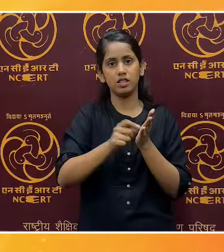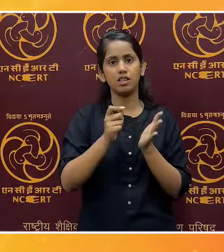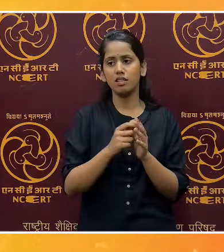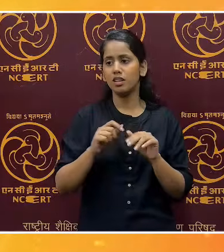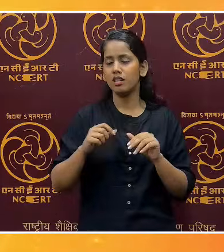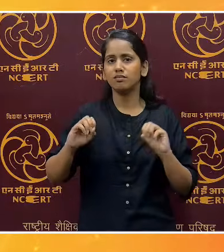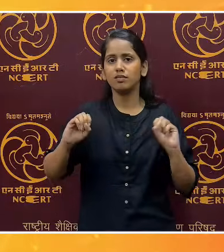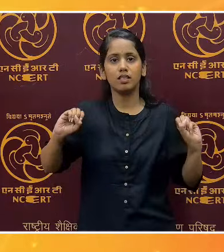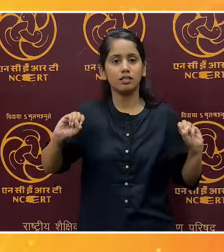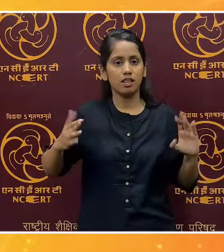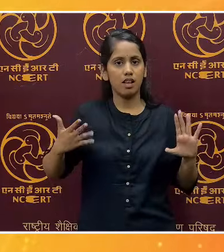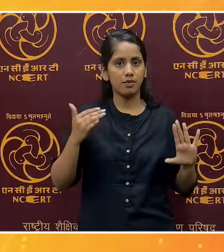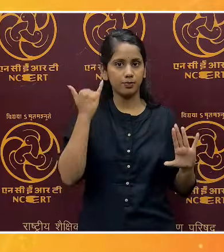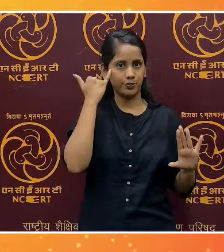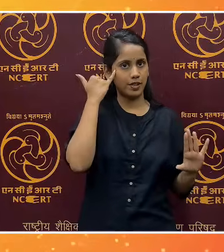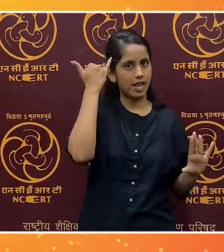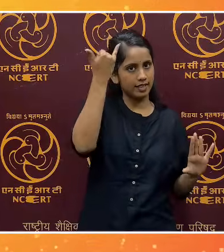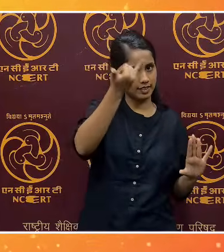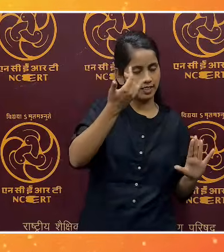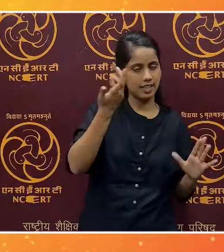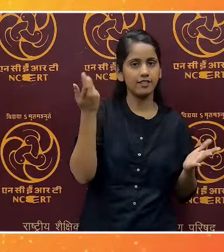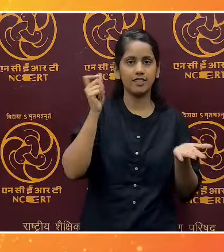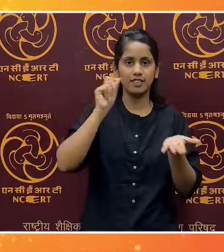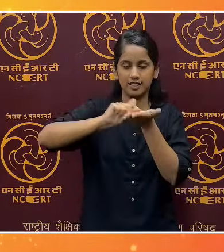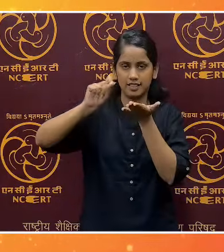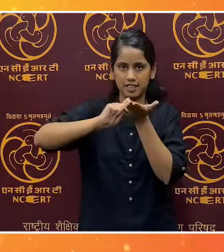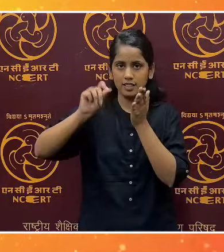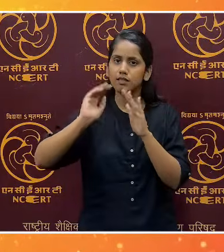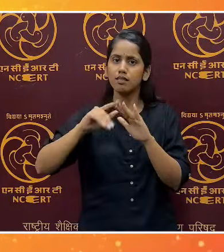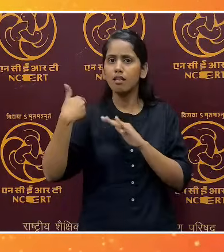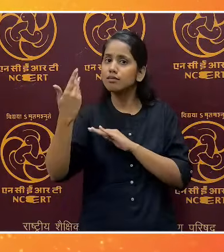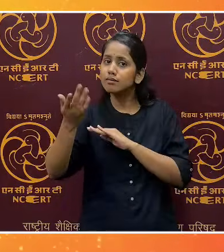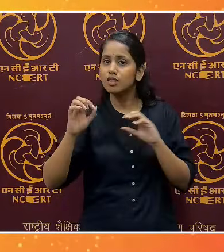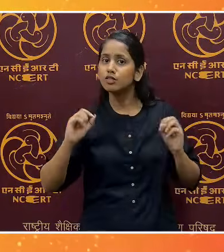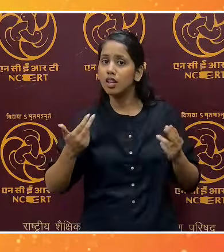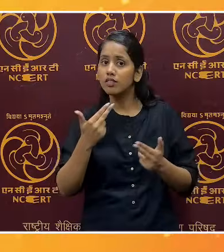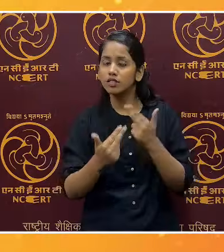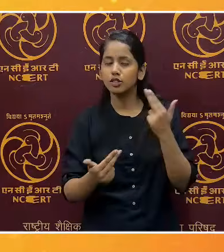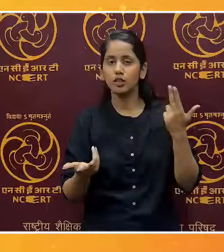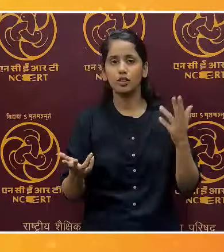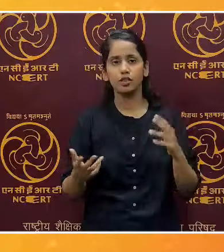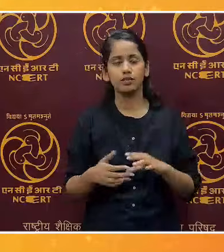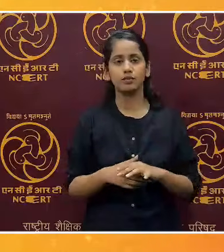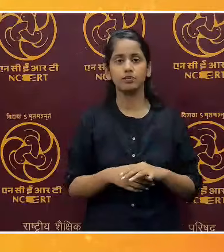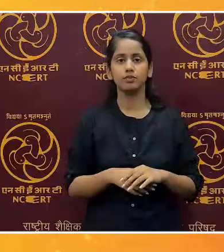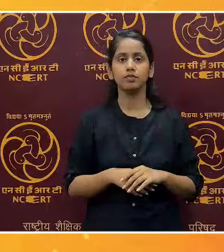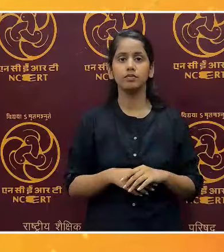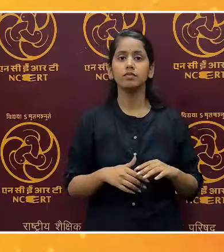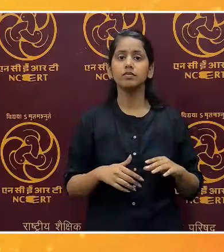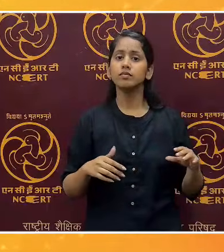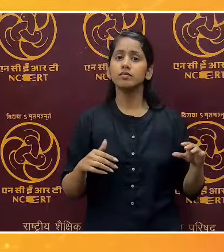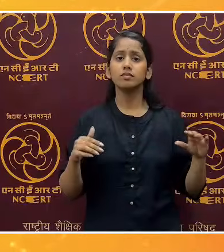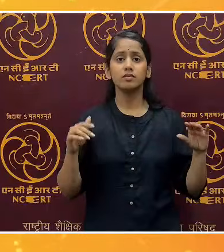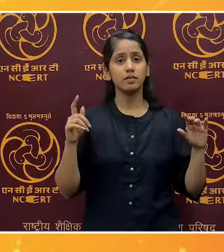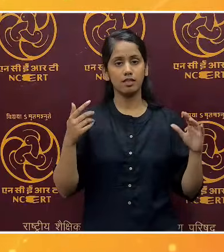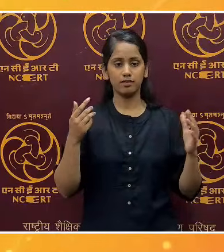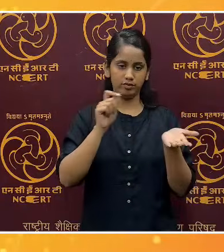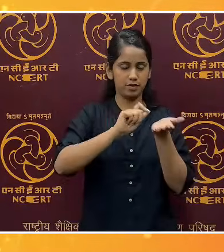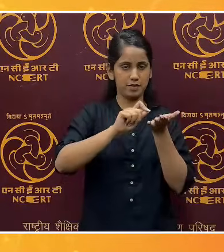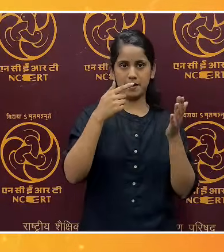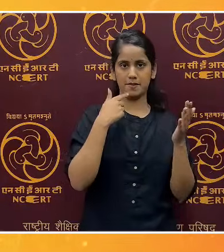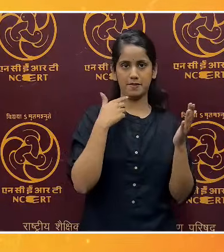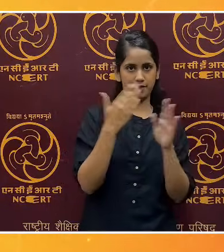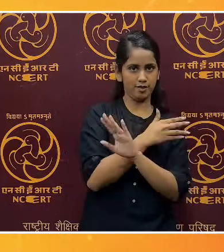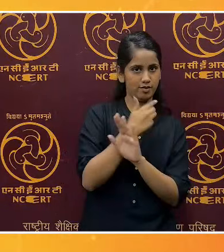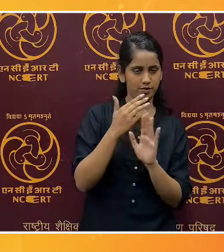start from the idea, we move to the script, and then comes the storyboard. Okay. So the script which I have showed you